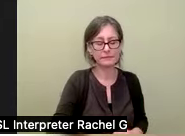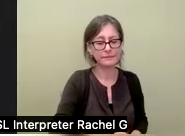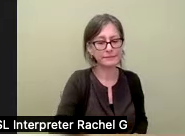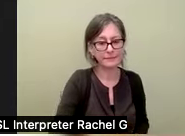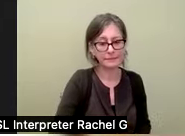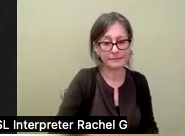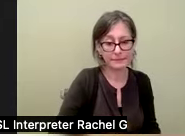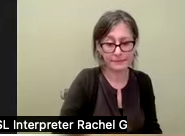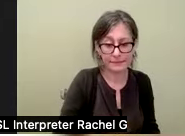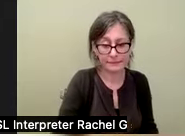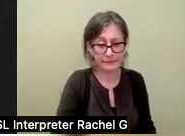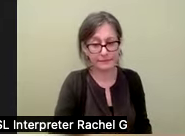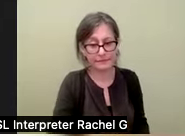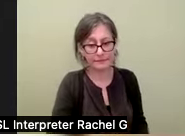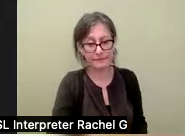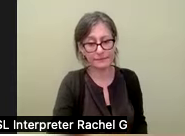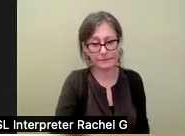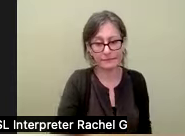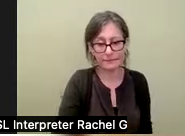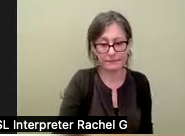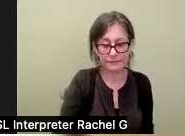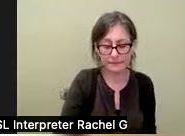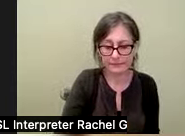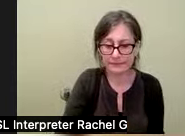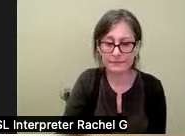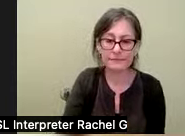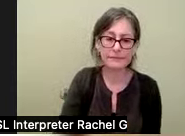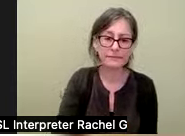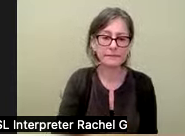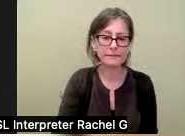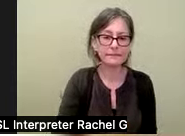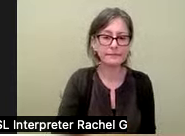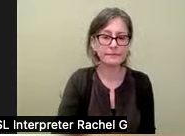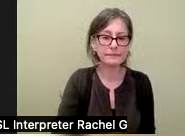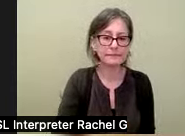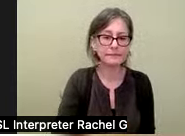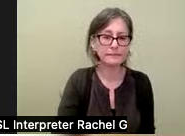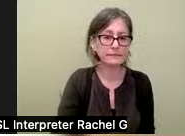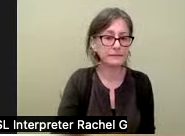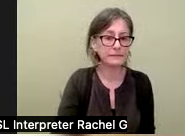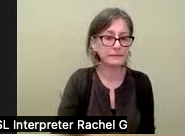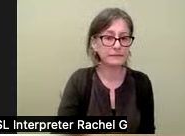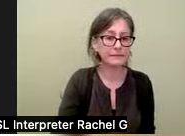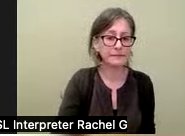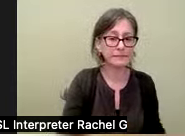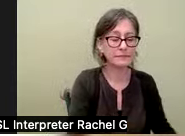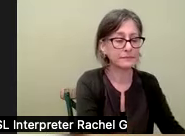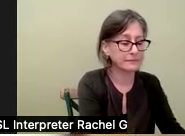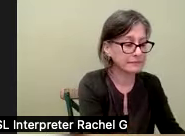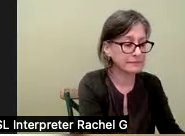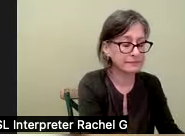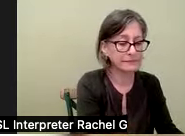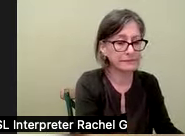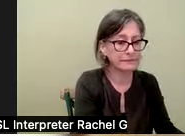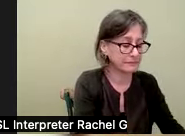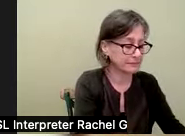The red arrow is pointing to the blue line decal that's affixed on the street surface, and that